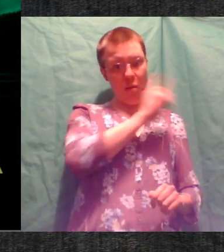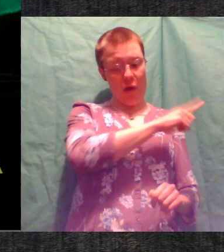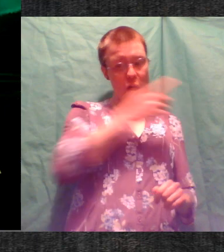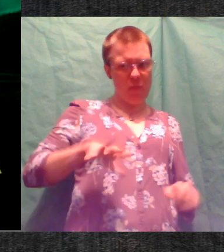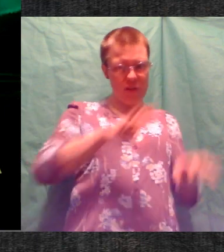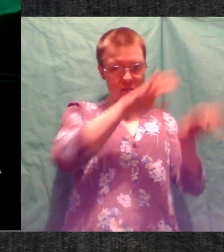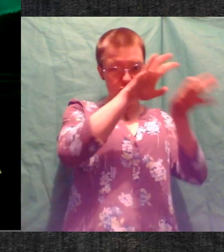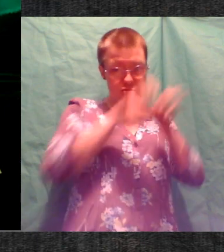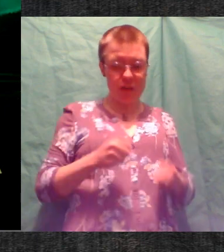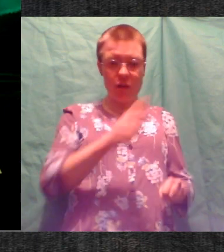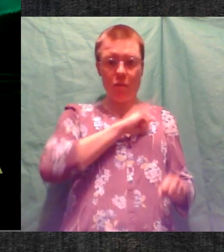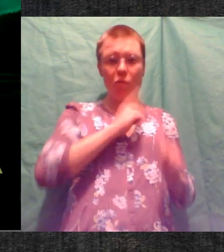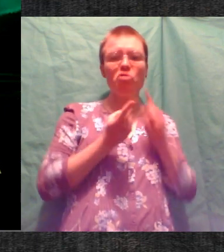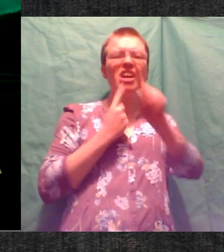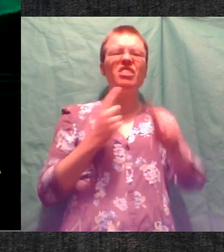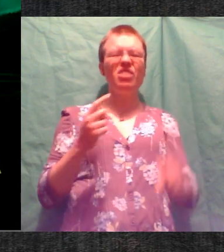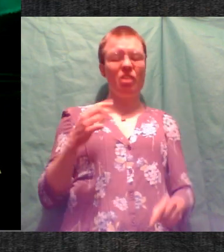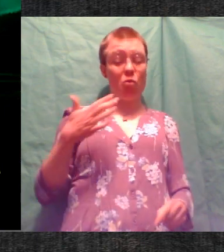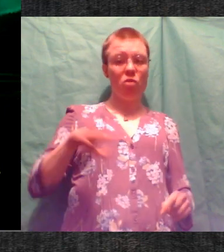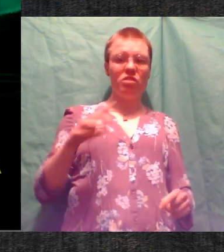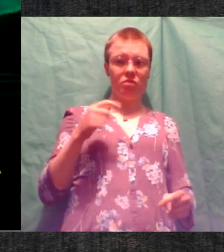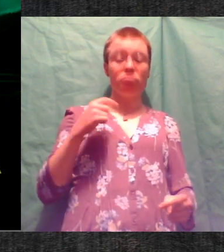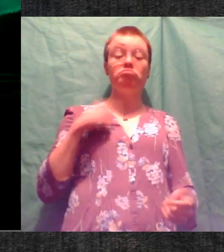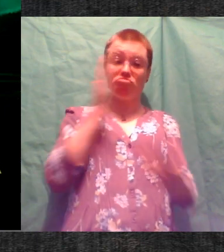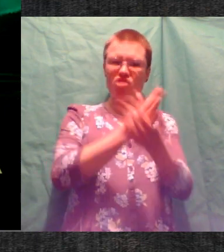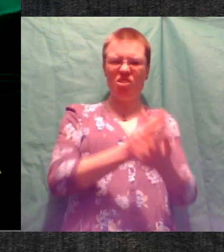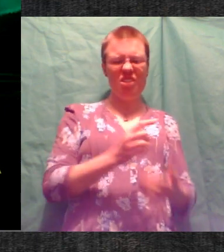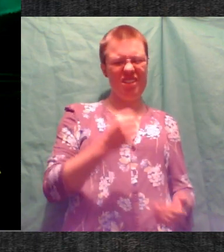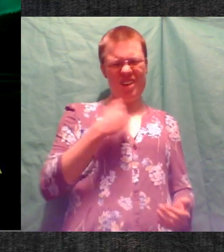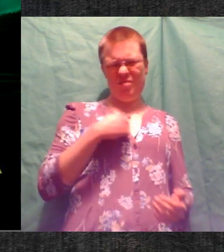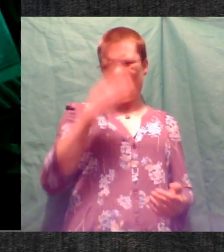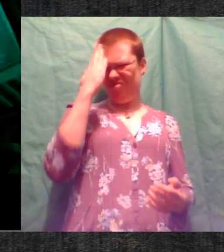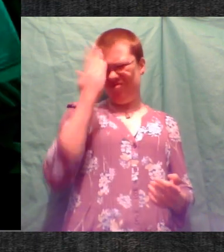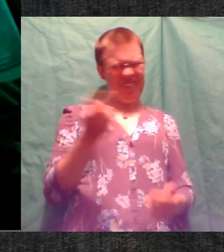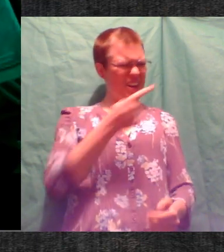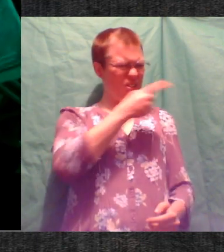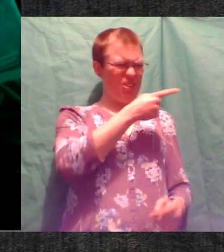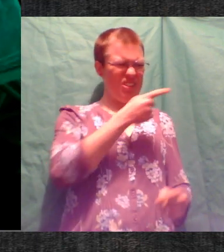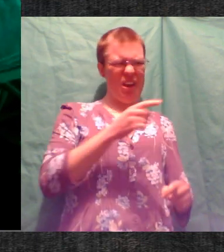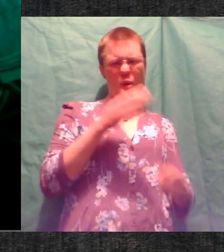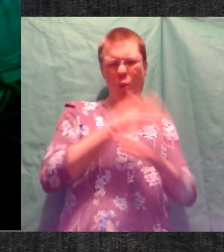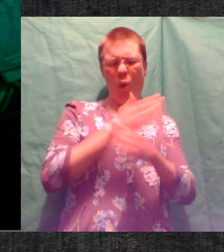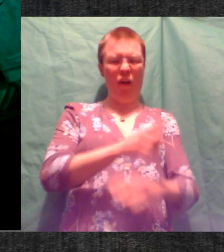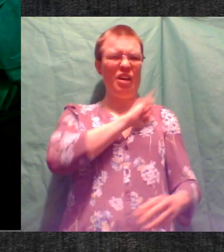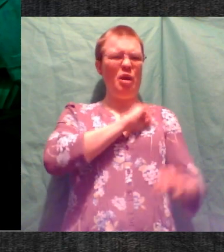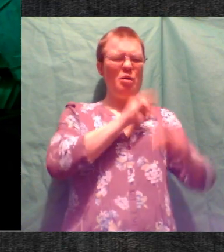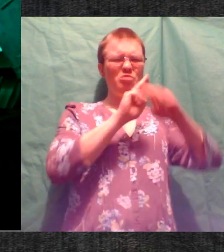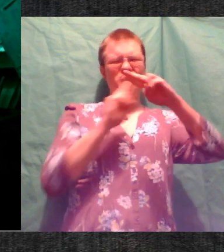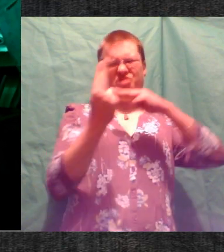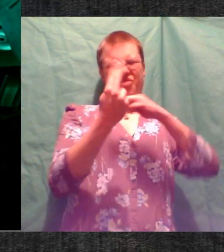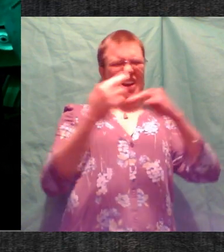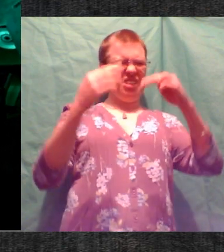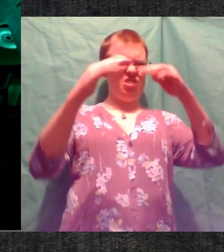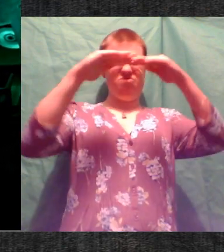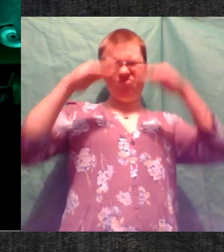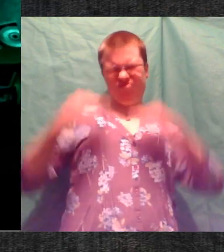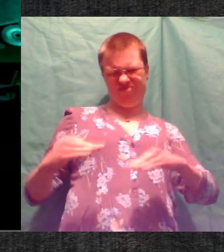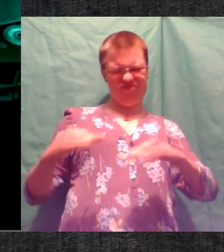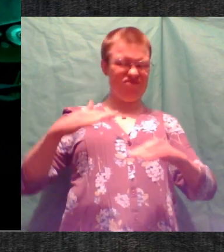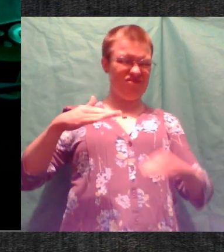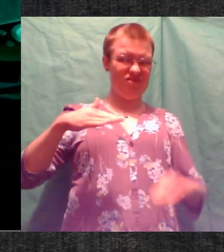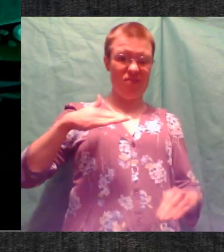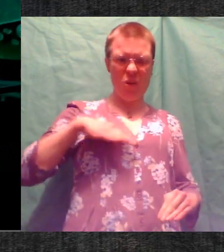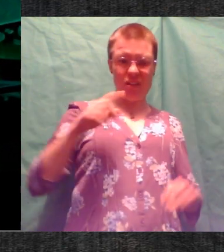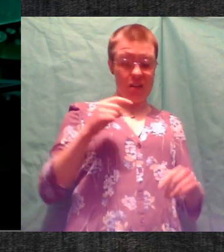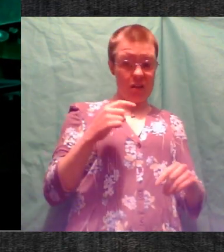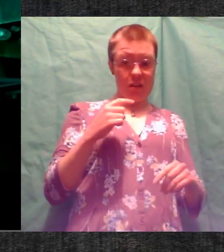No doubt. But I had no idea she was motivated by such petty revenge. We still don't know what